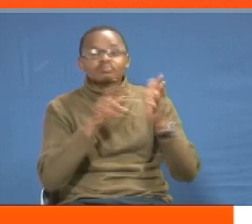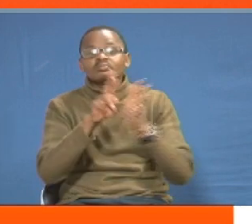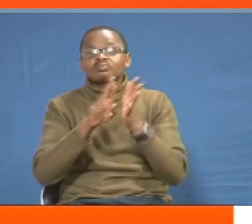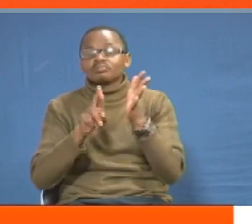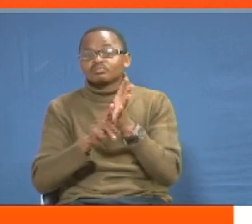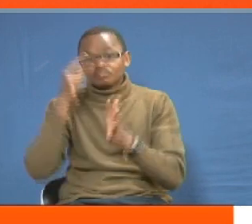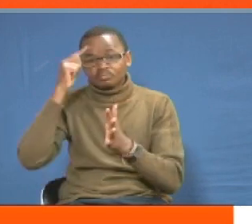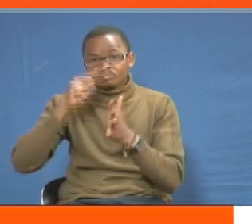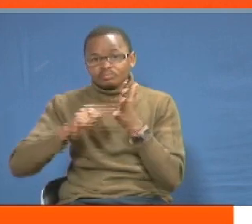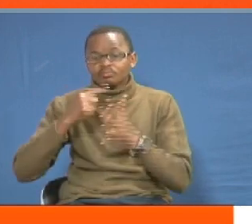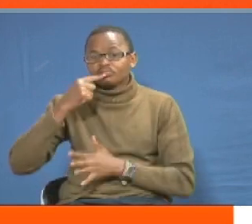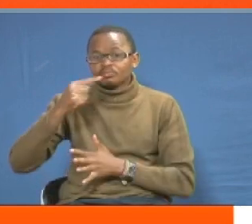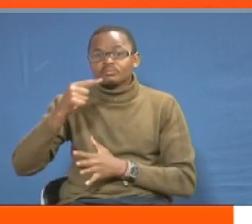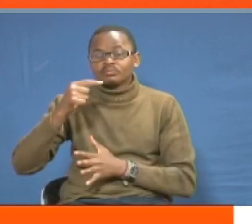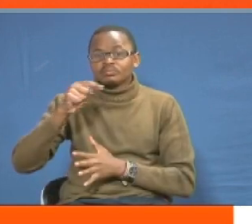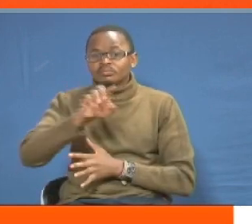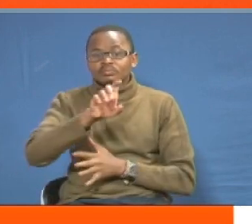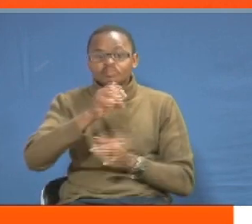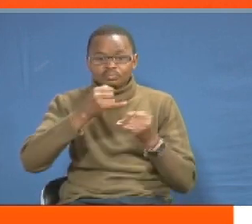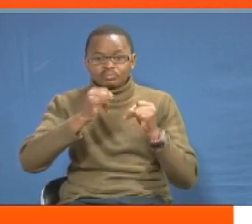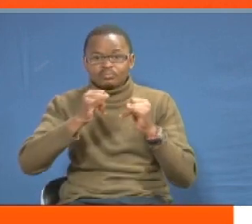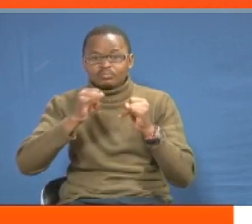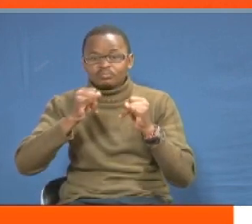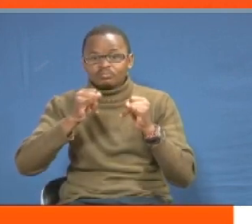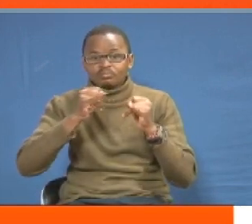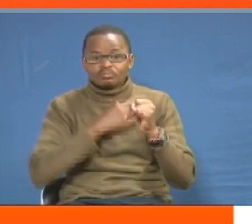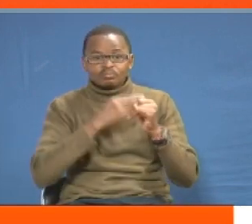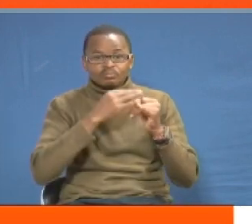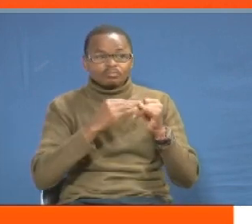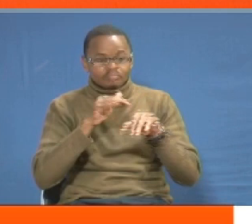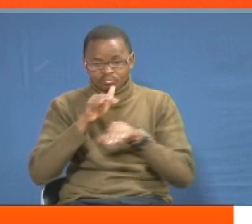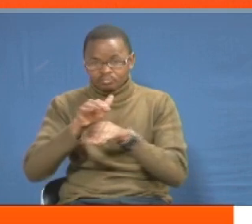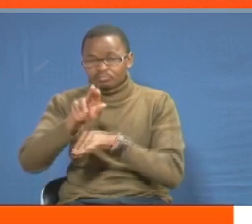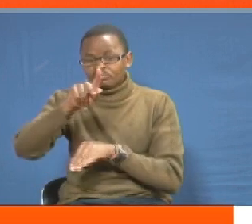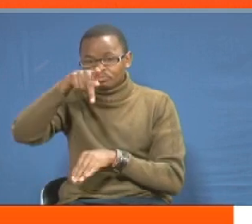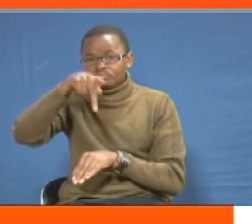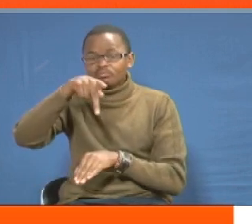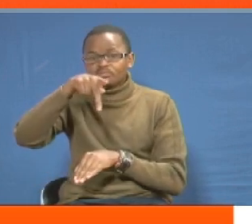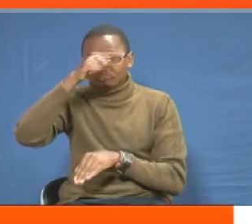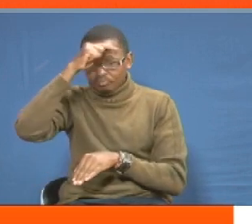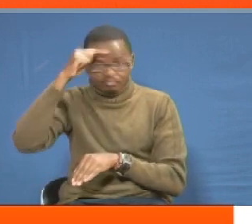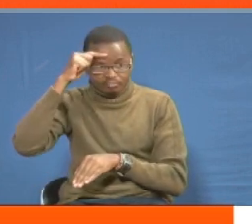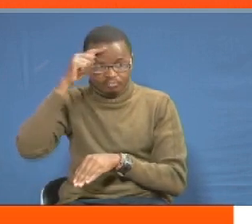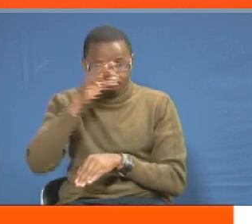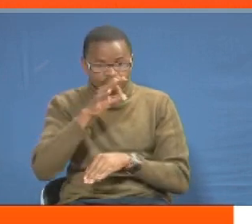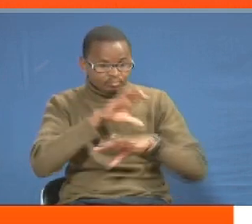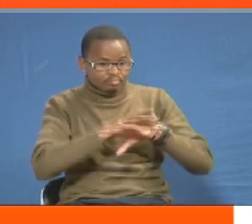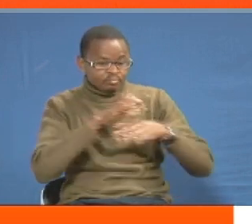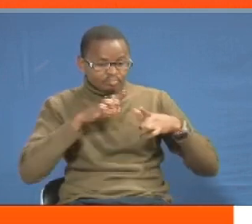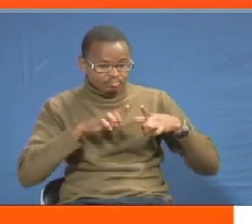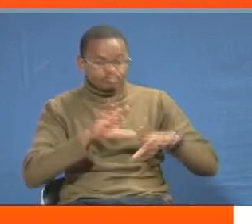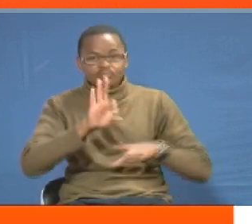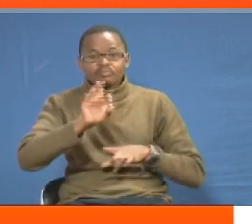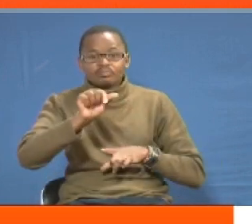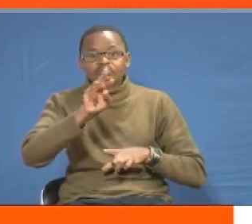the legislation. But what we are saying is execution and implementation and follow-up. Because if I relate